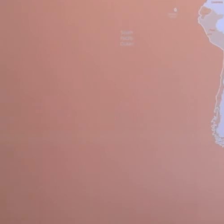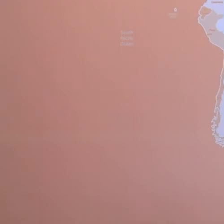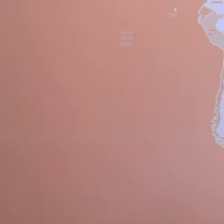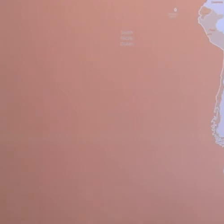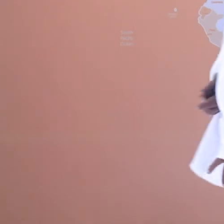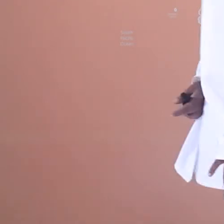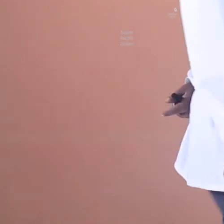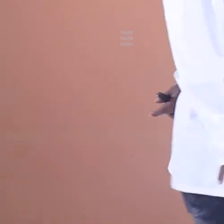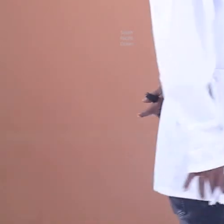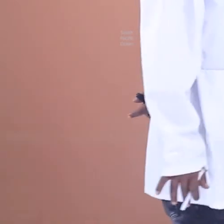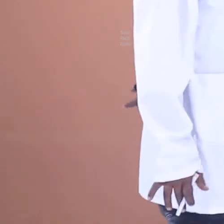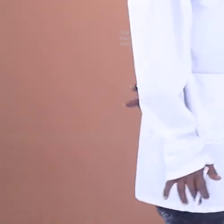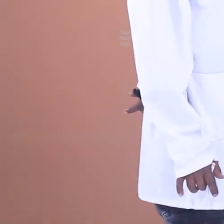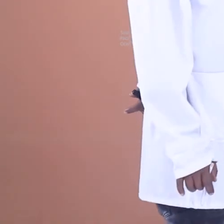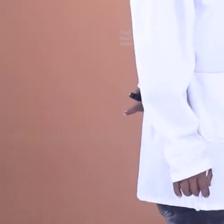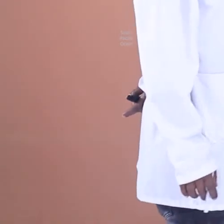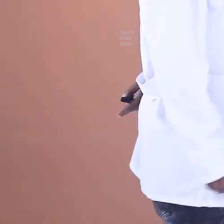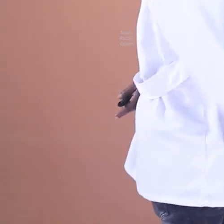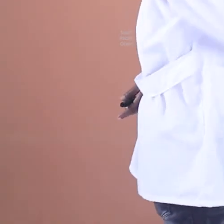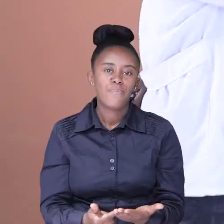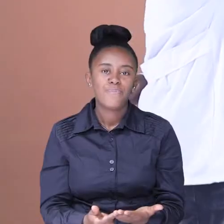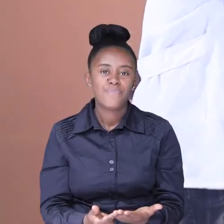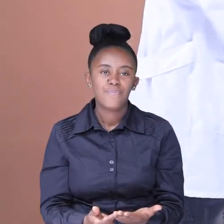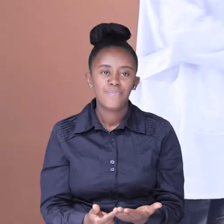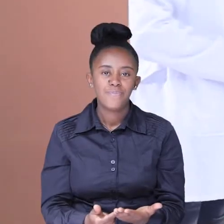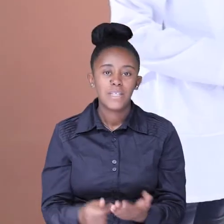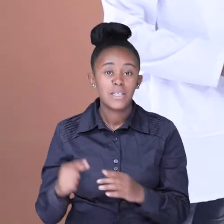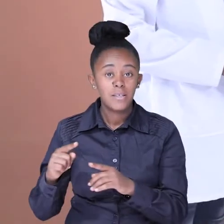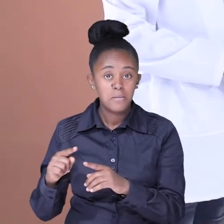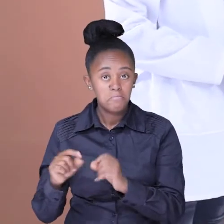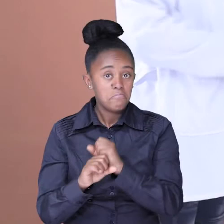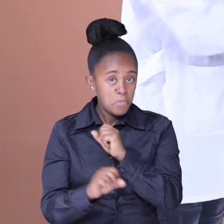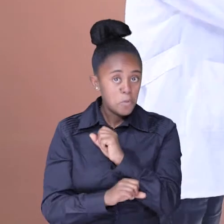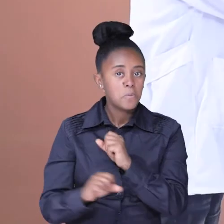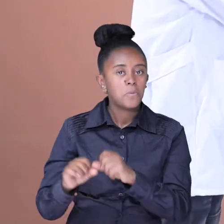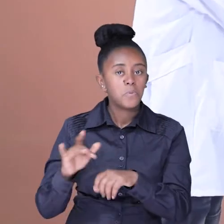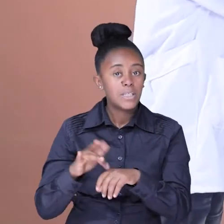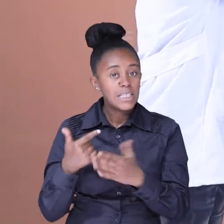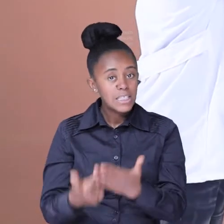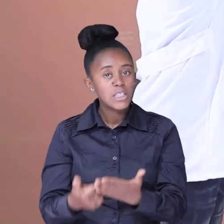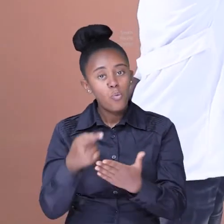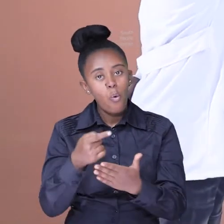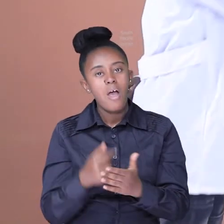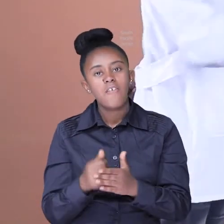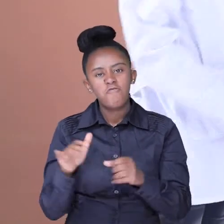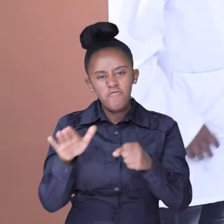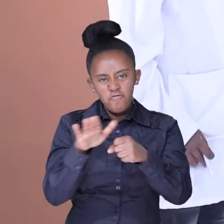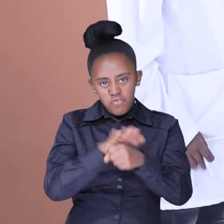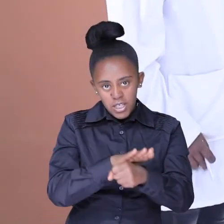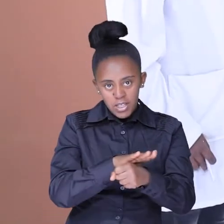We get 1. So, depending on this, you can fill for OR